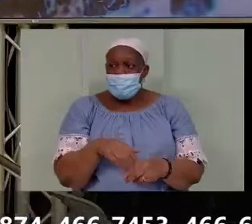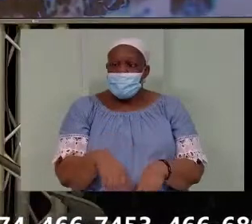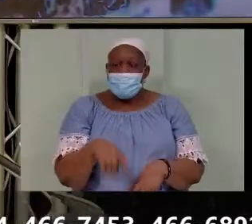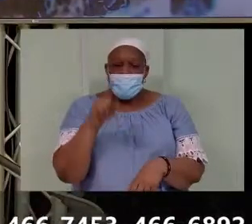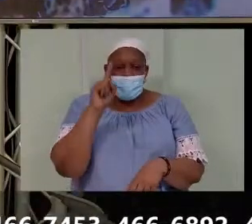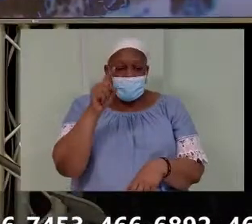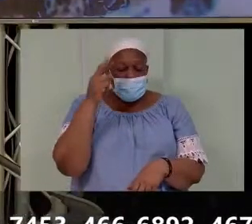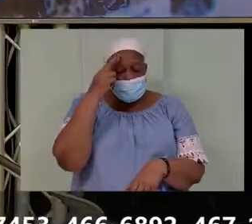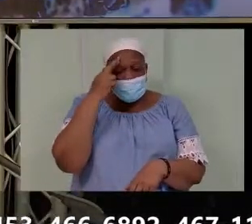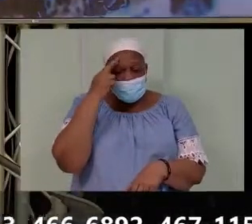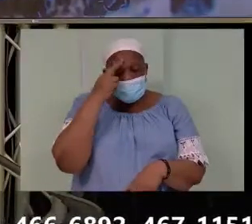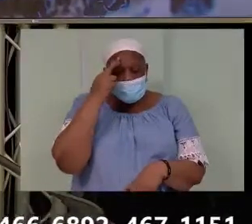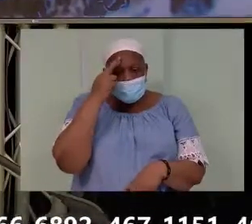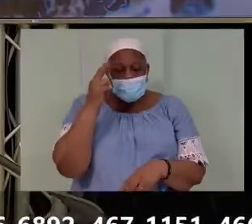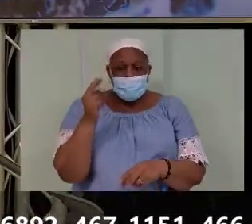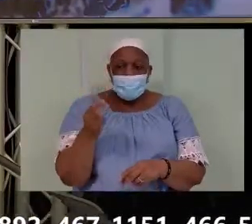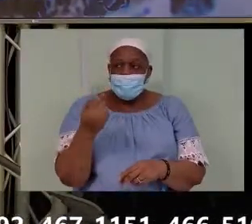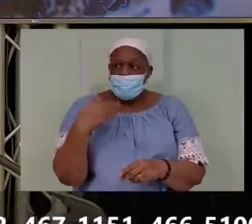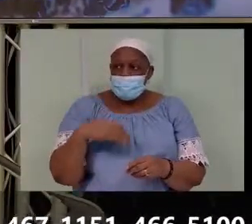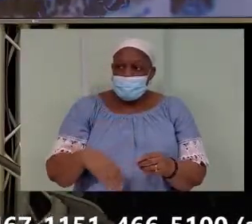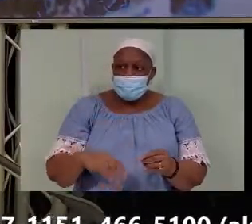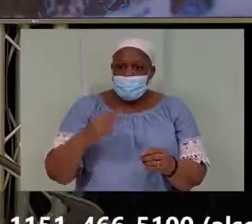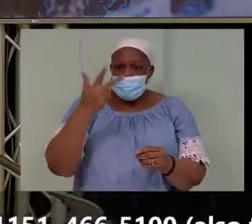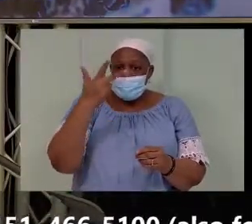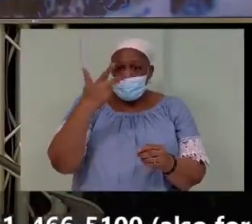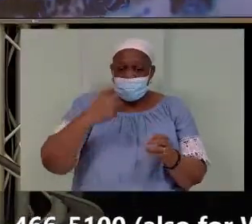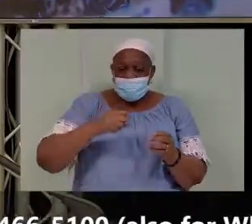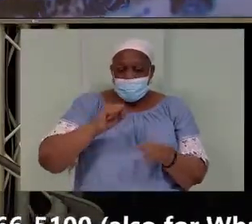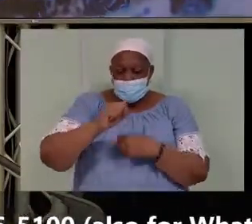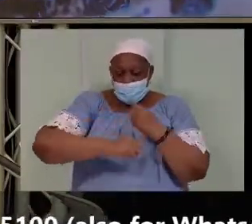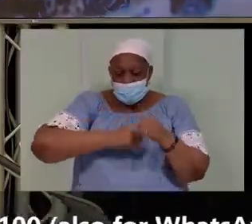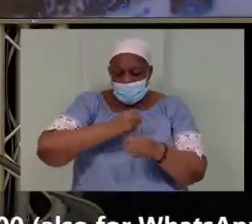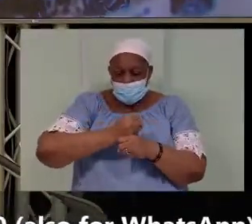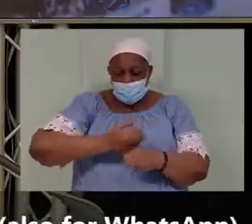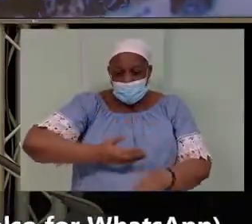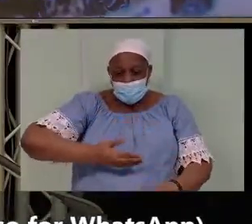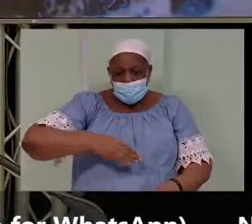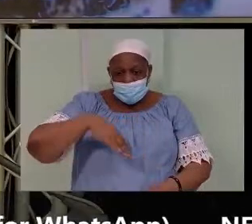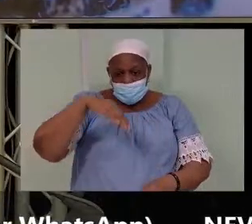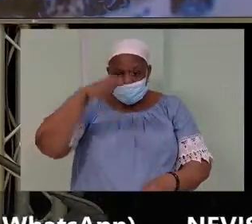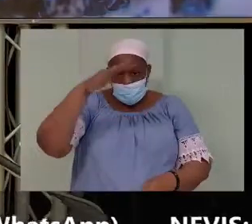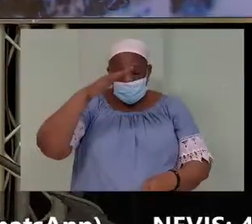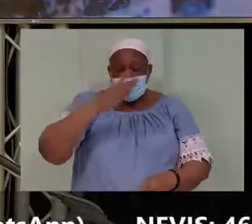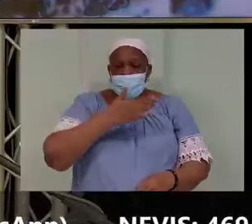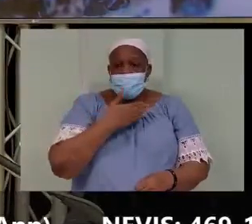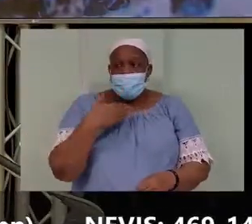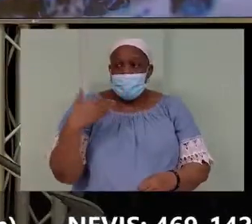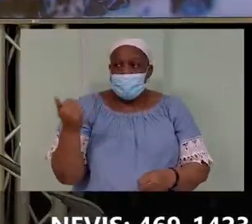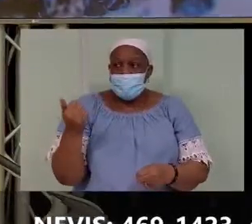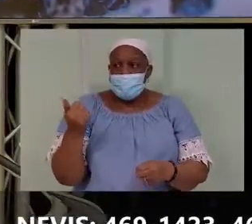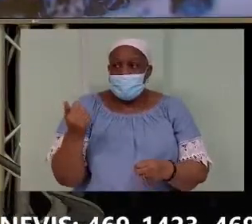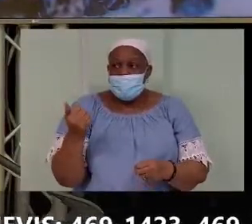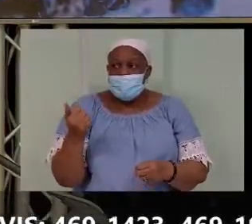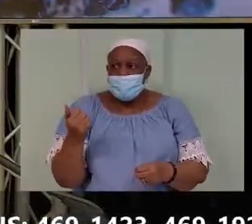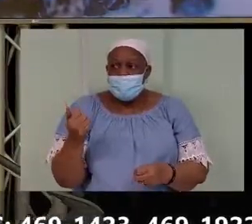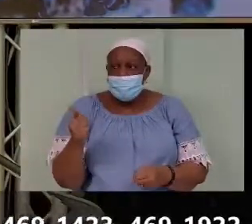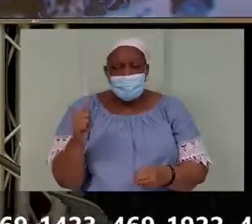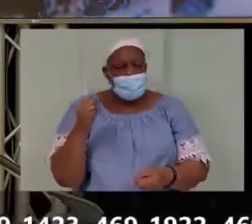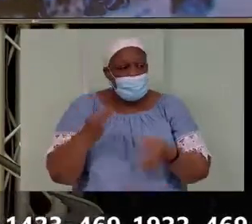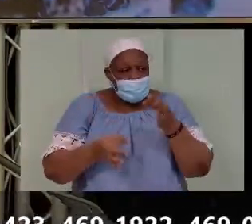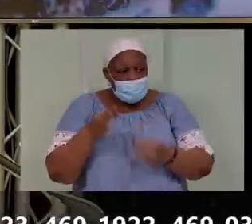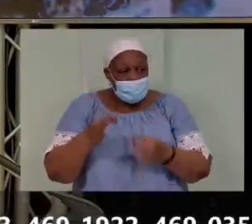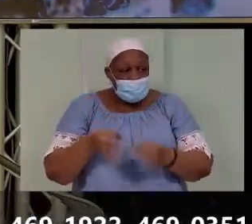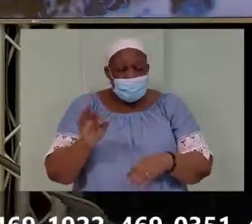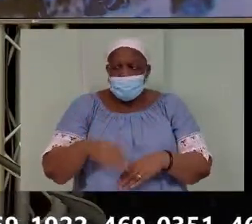is recommended for persons 3 years and above, or any person who is not incapacitated in any way, is so that if at any point